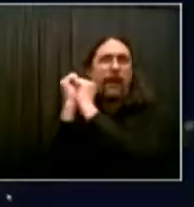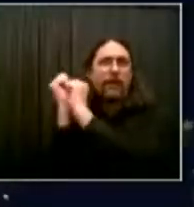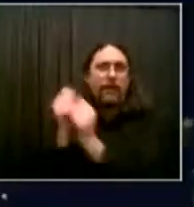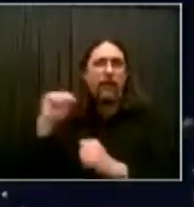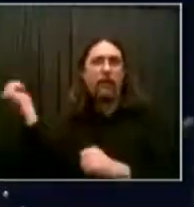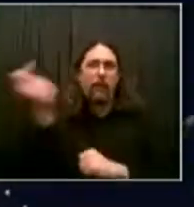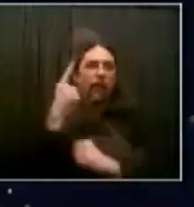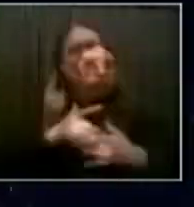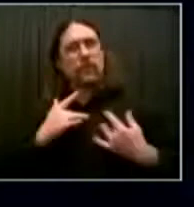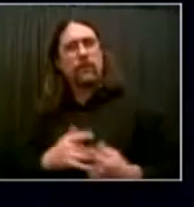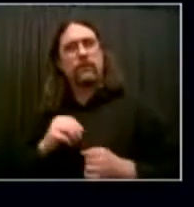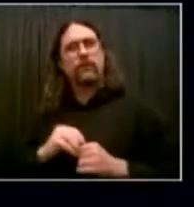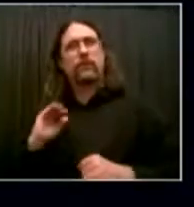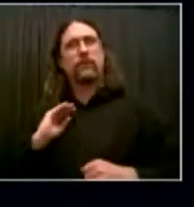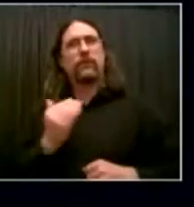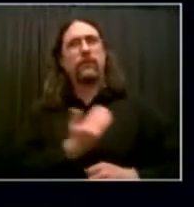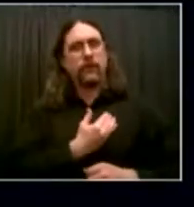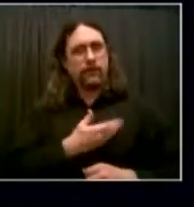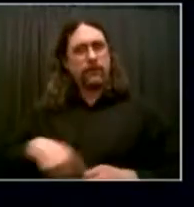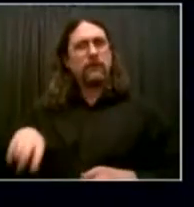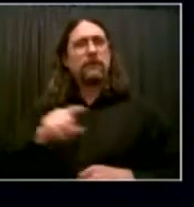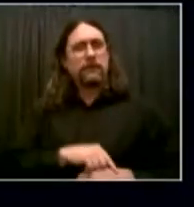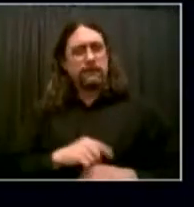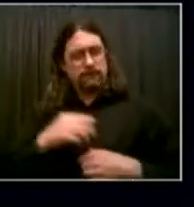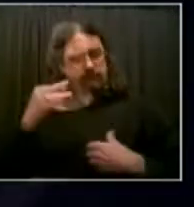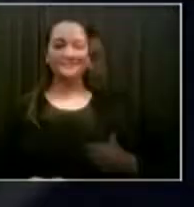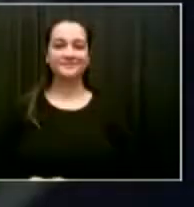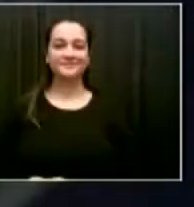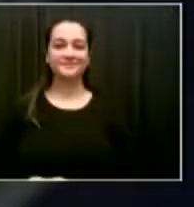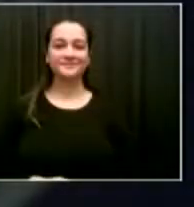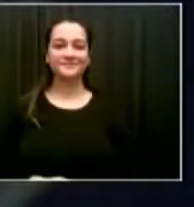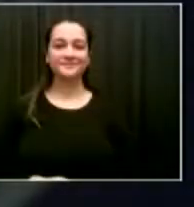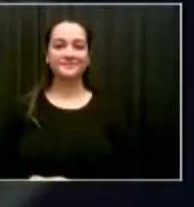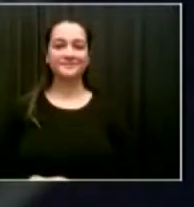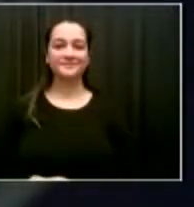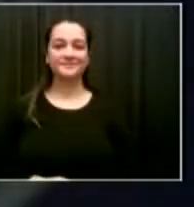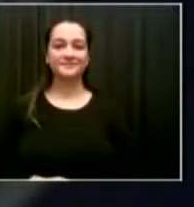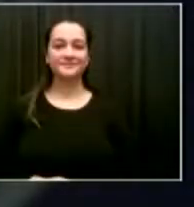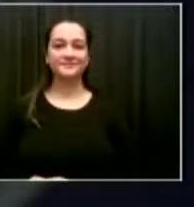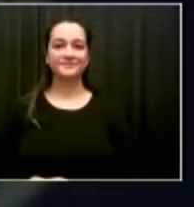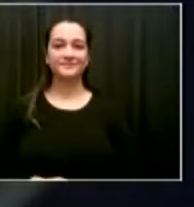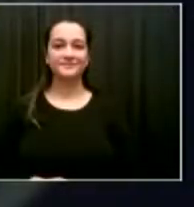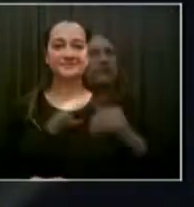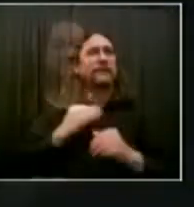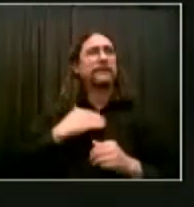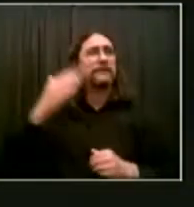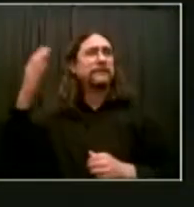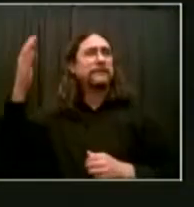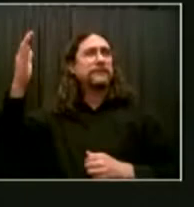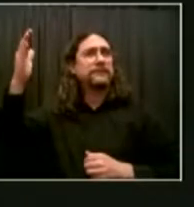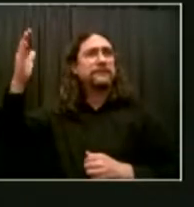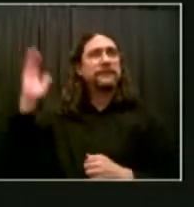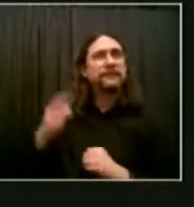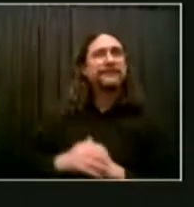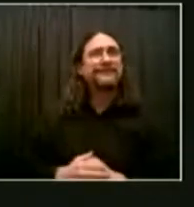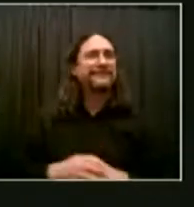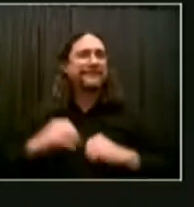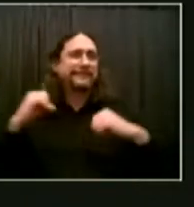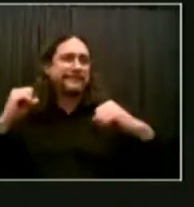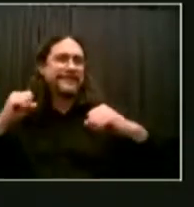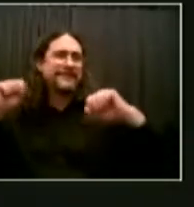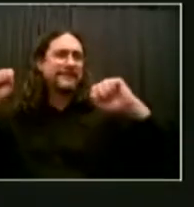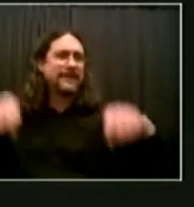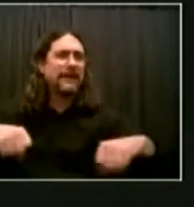That sentiment was echoed by Mayor de Blasio and First Lady Shirlane McRae at the city's official COVID-19 memorial